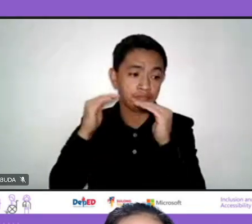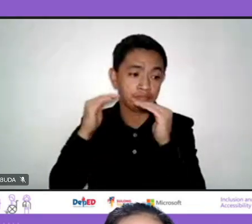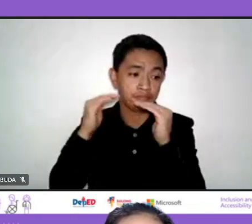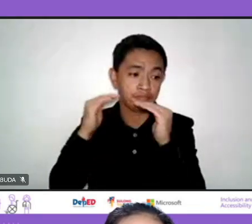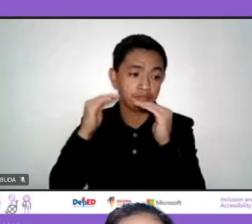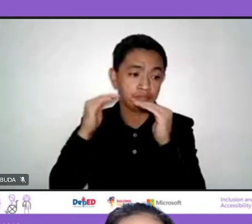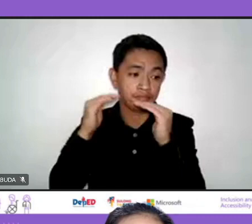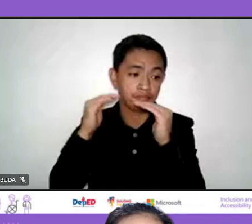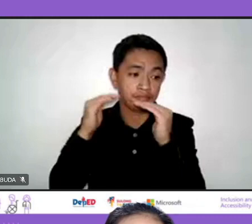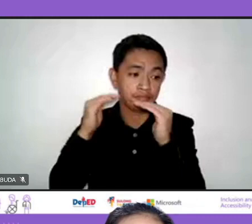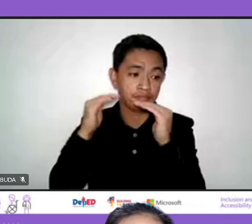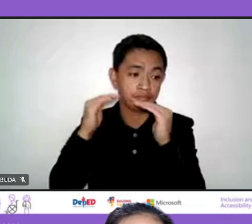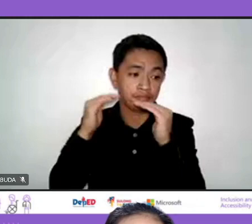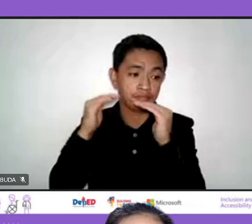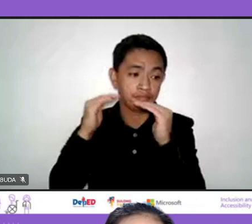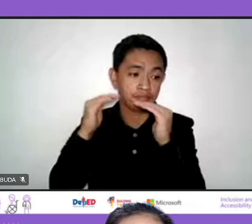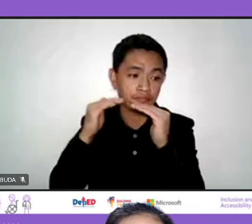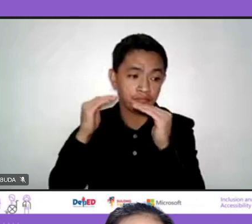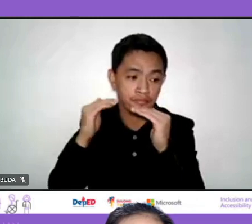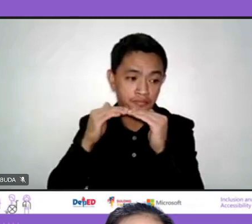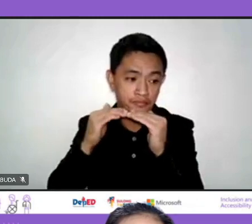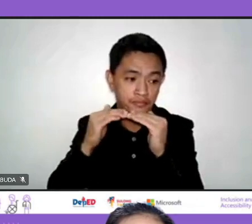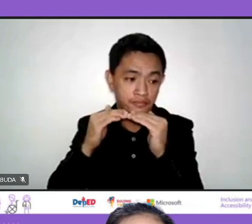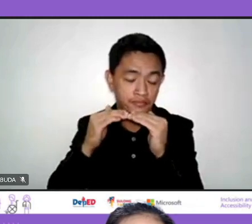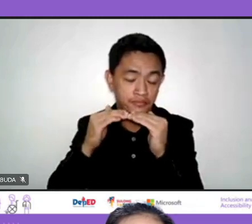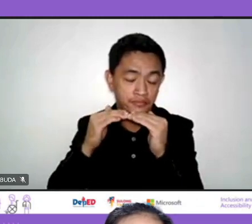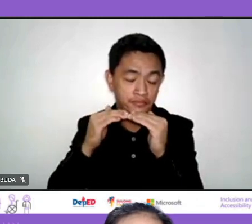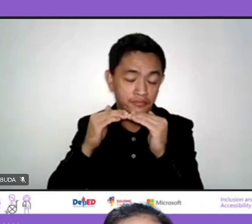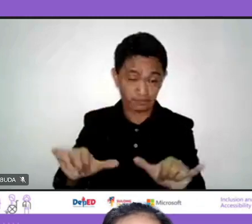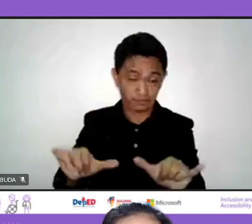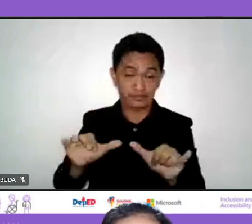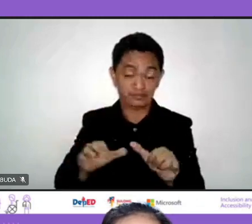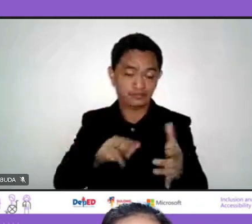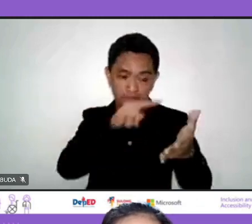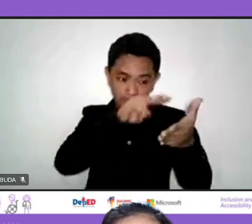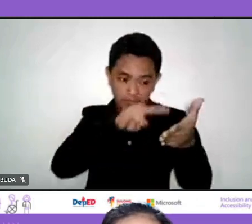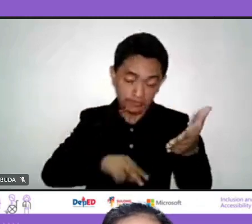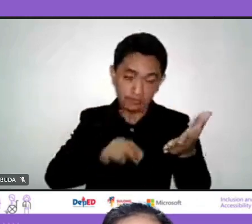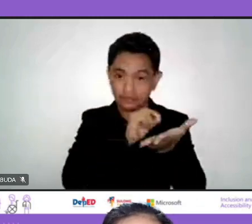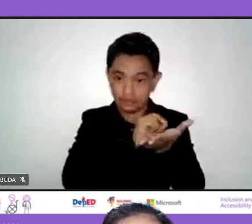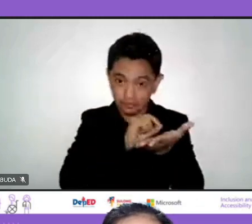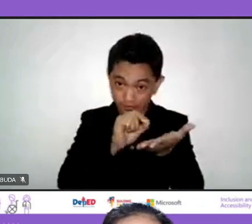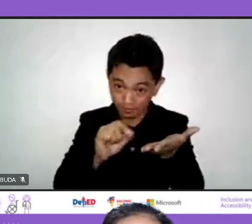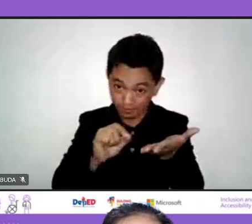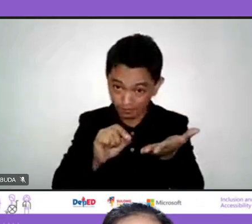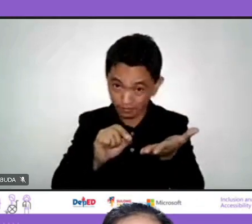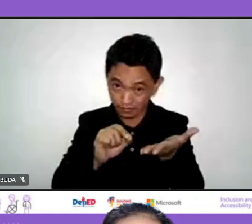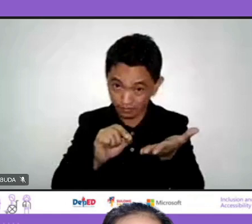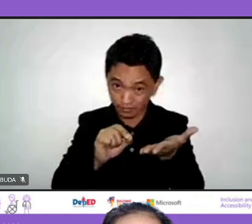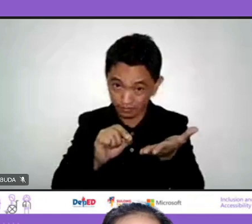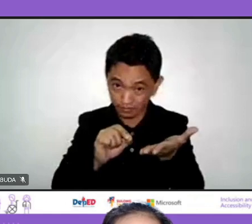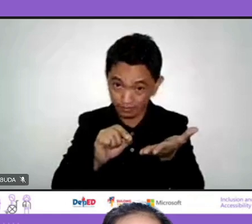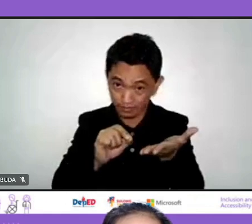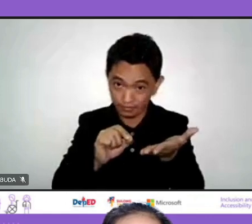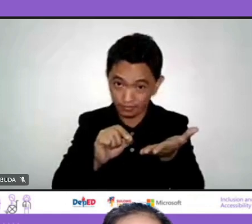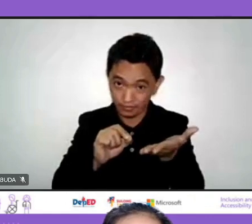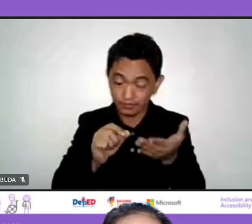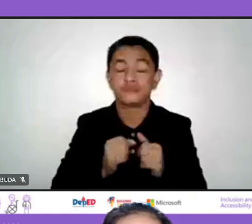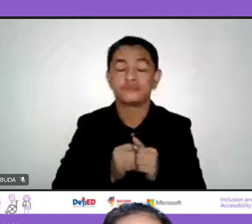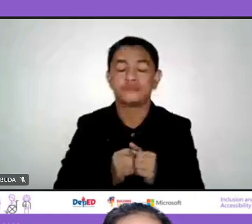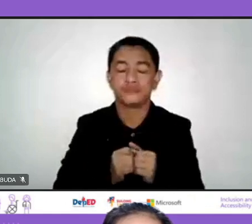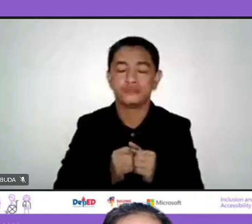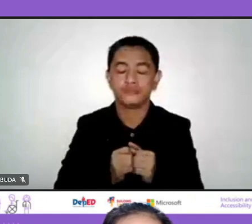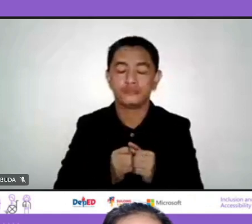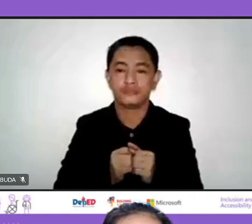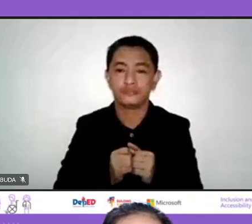classroom, and therefore, is it fair to them that we are imposing this traditional standards to these